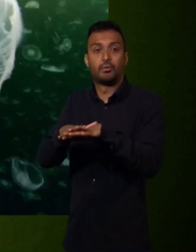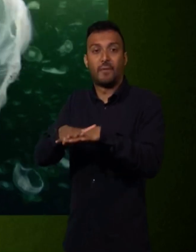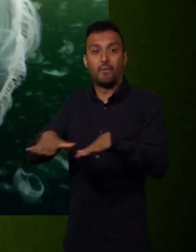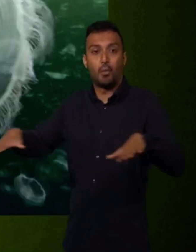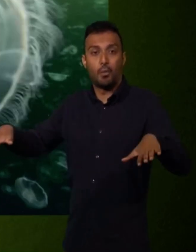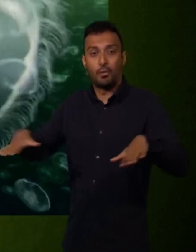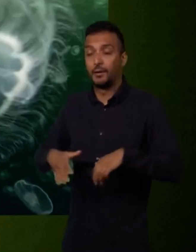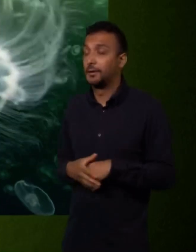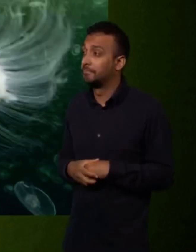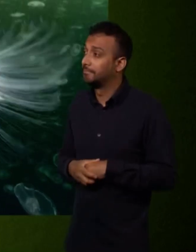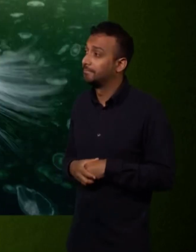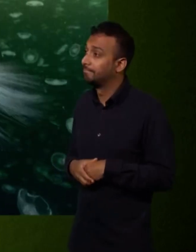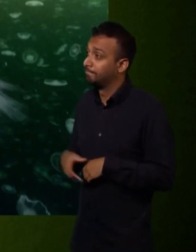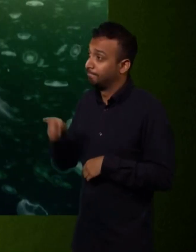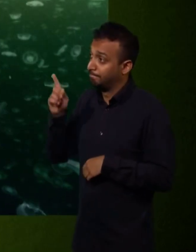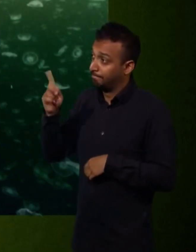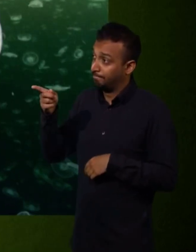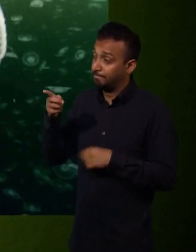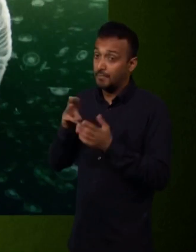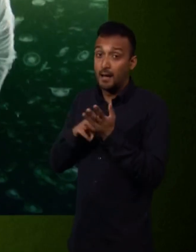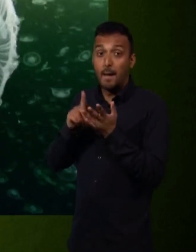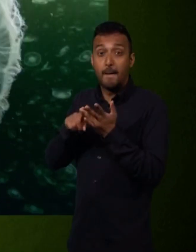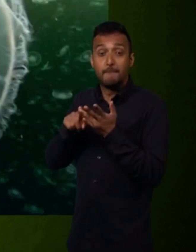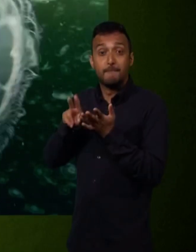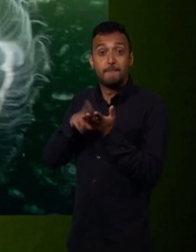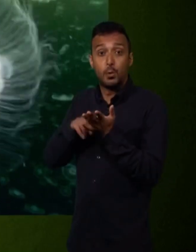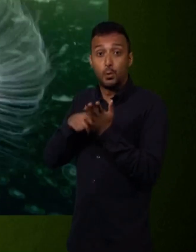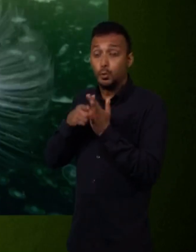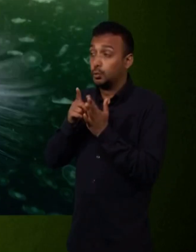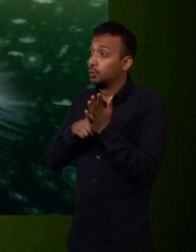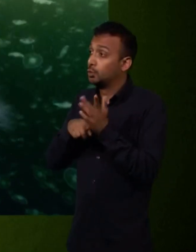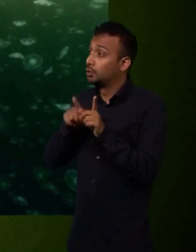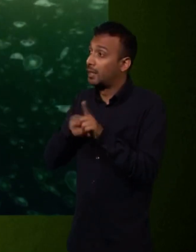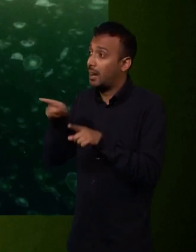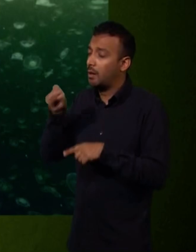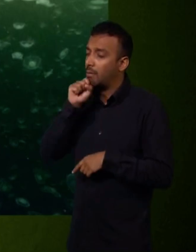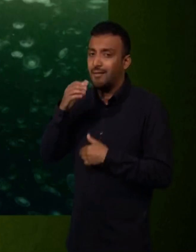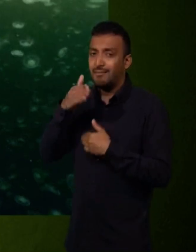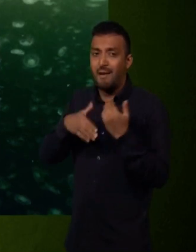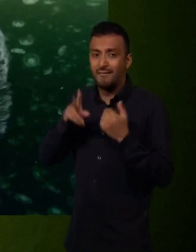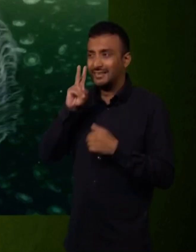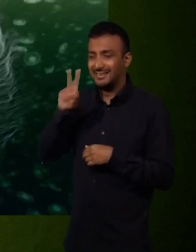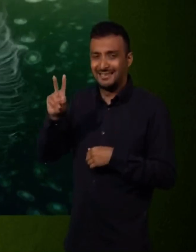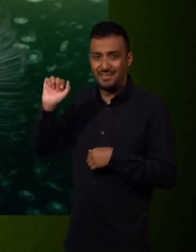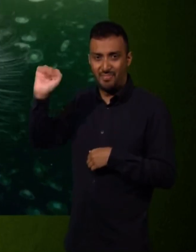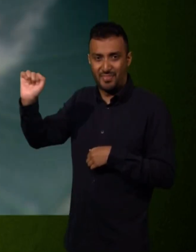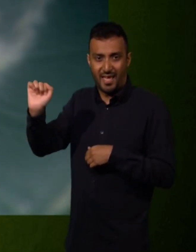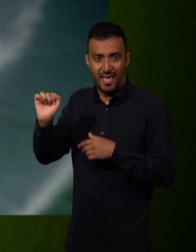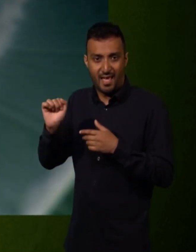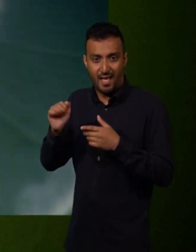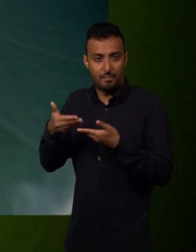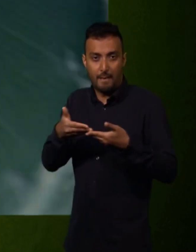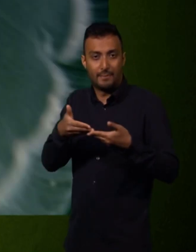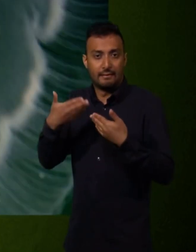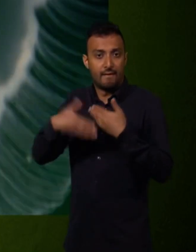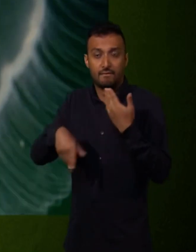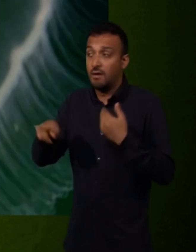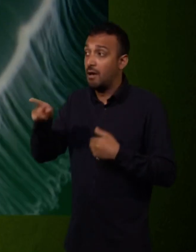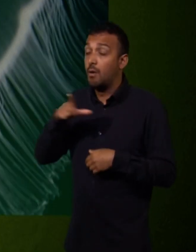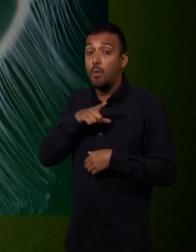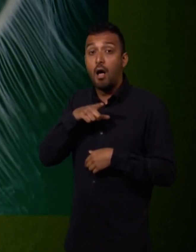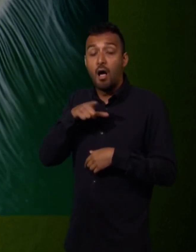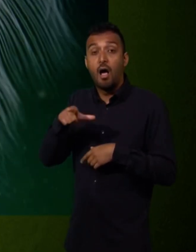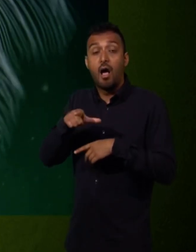These moon jellies will never see their offspring, because those polyps will be safely